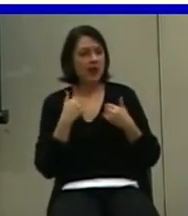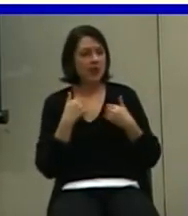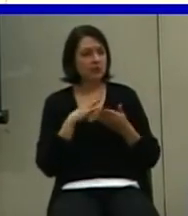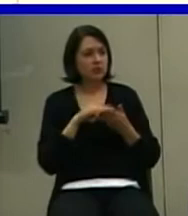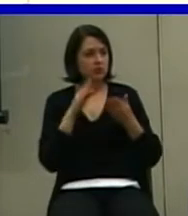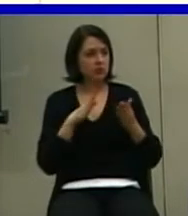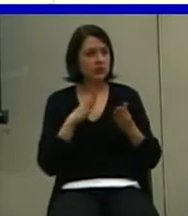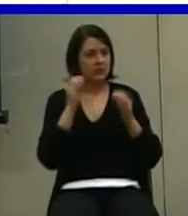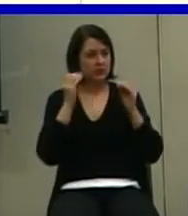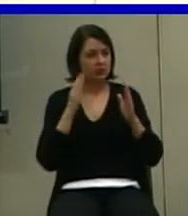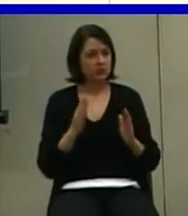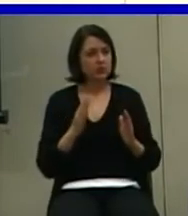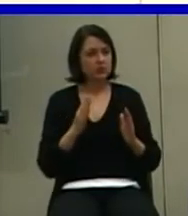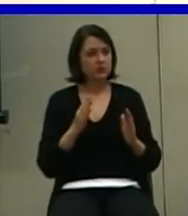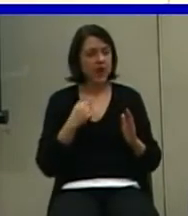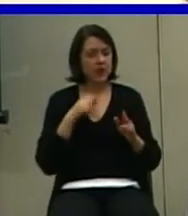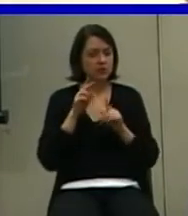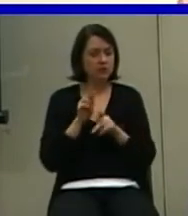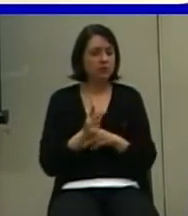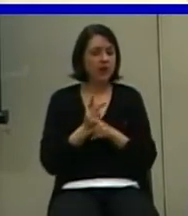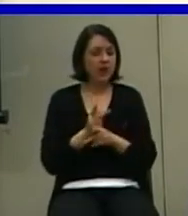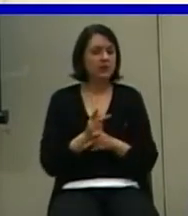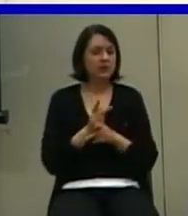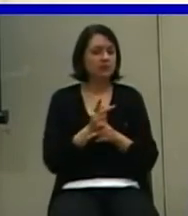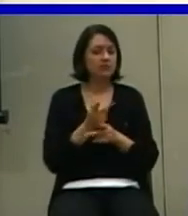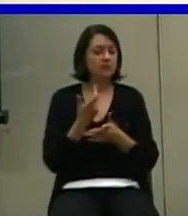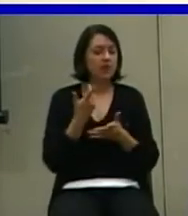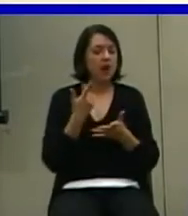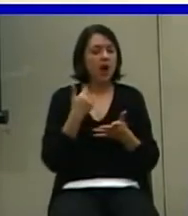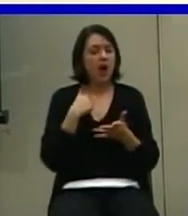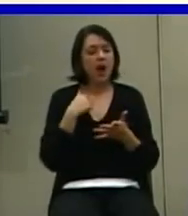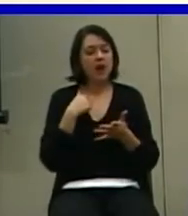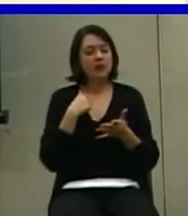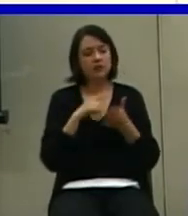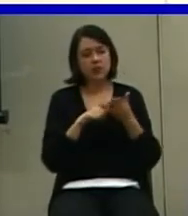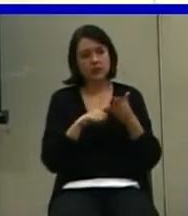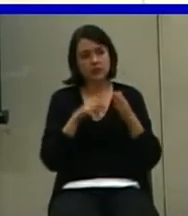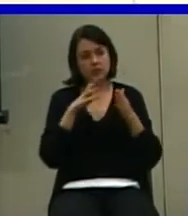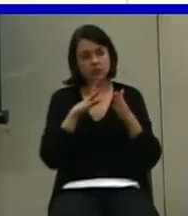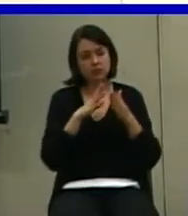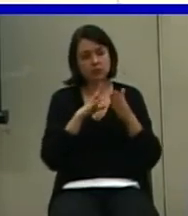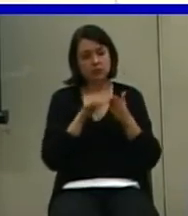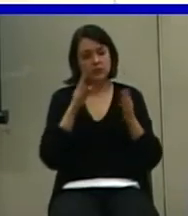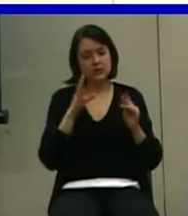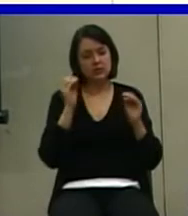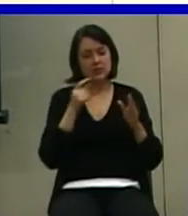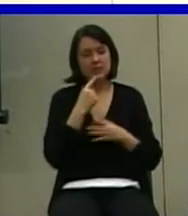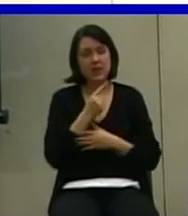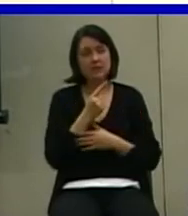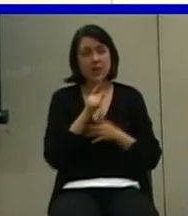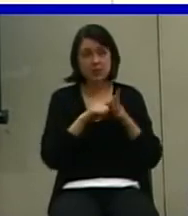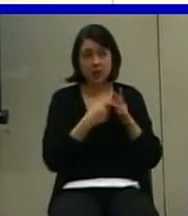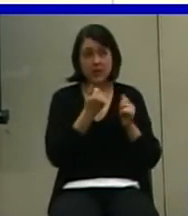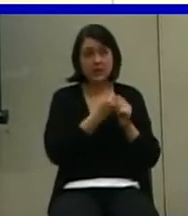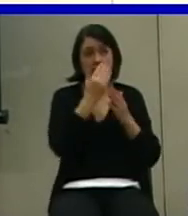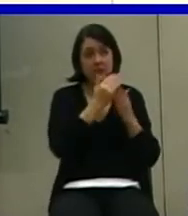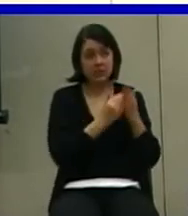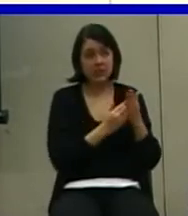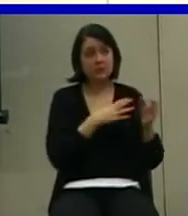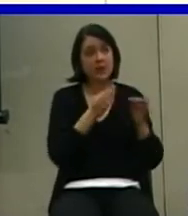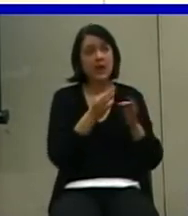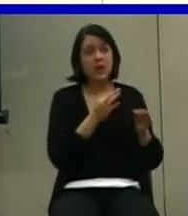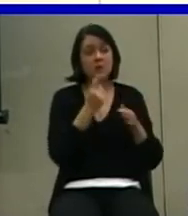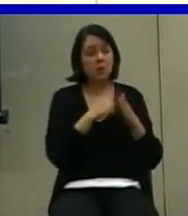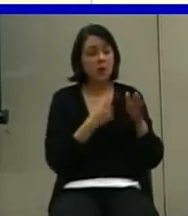supervised, one of the things I made sure they always did when I went to look at them was, I want you to start every lesson by telling the kids why we're doing